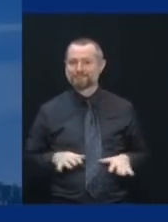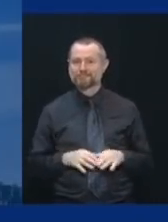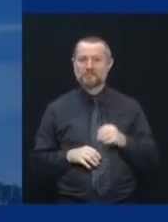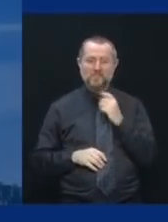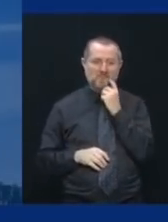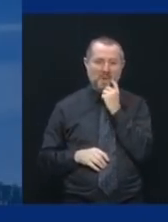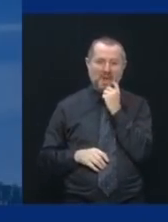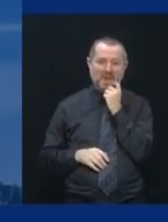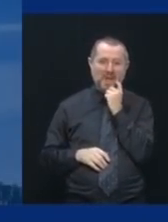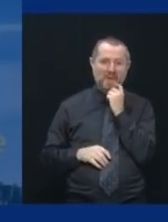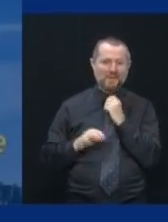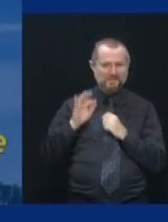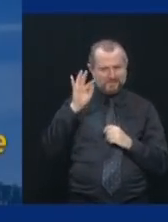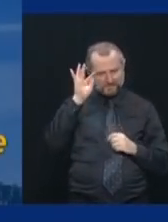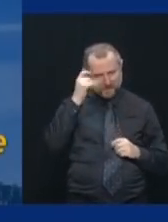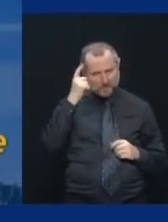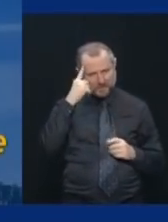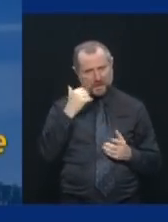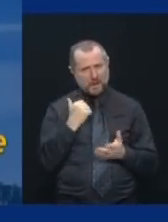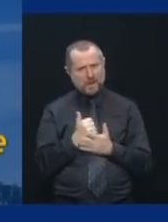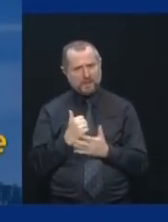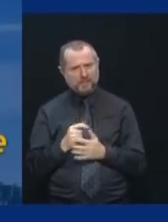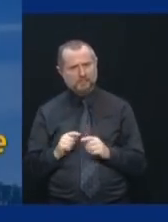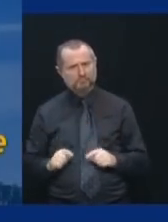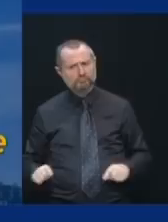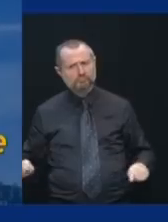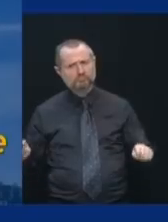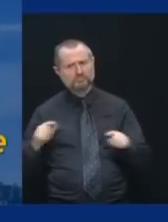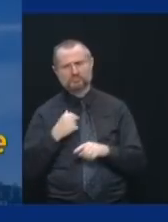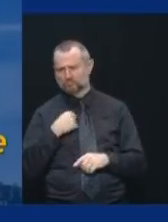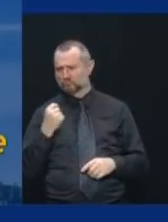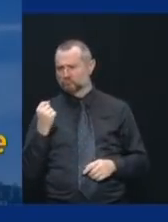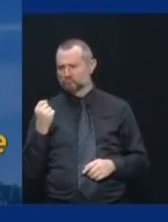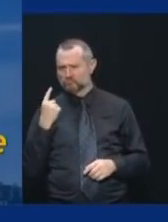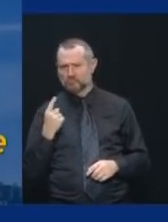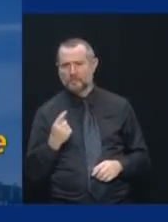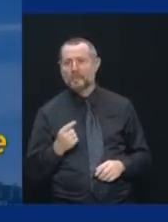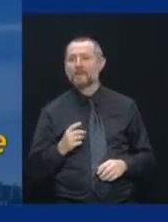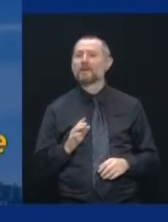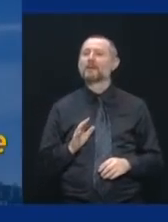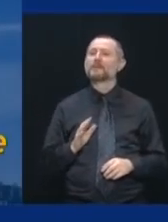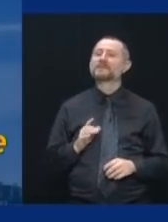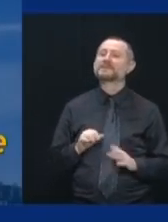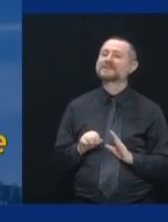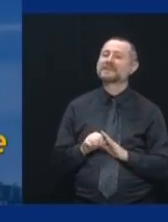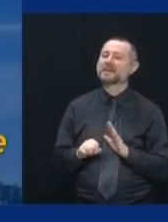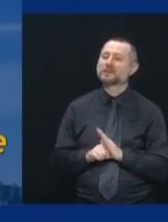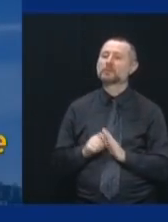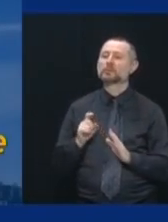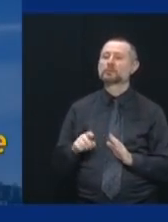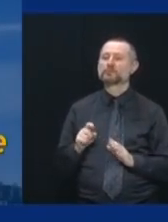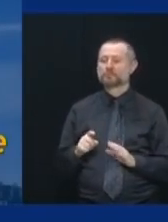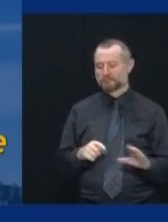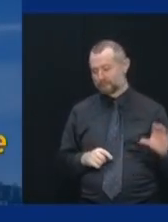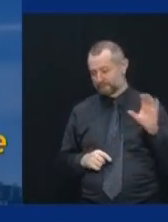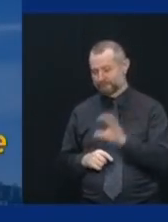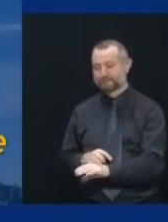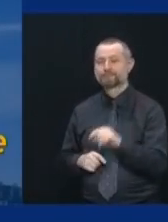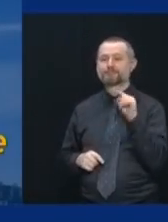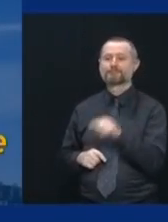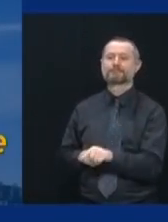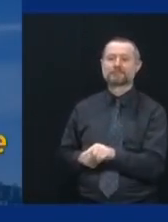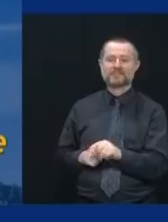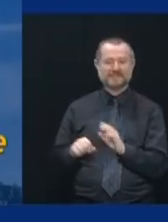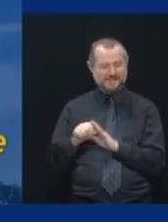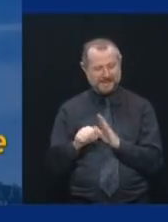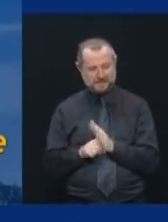know the federal government wants to help many sources, but provide the state with state relief that it